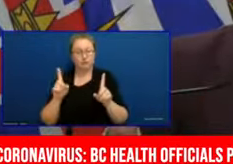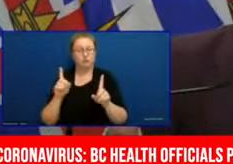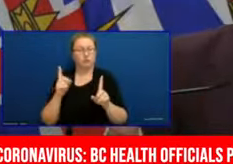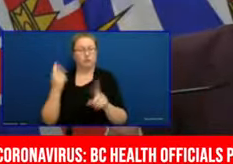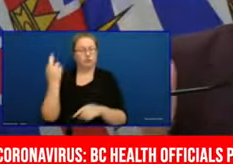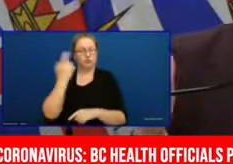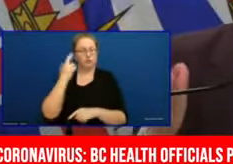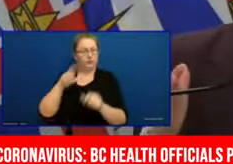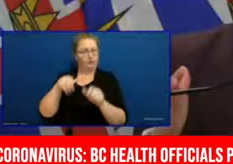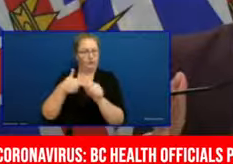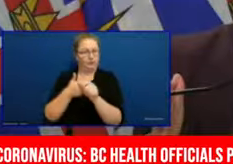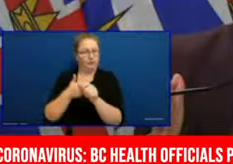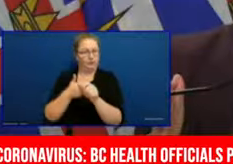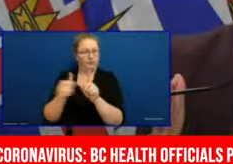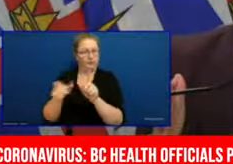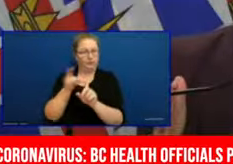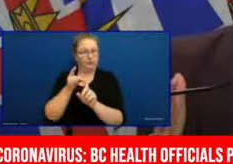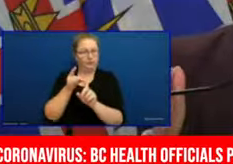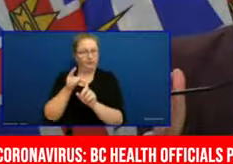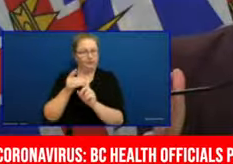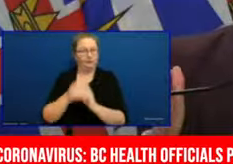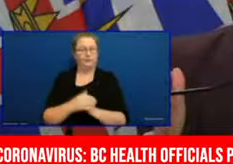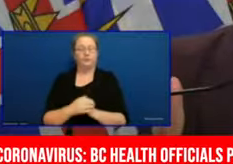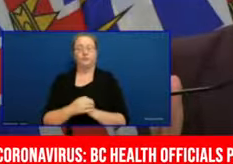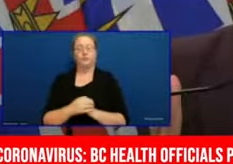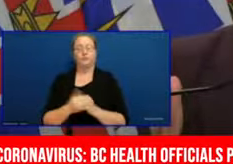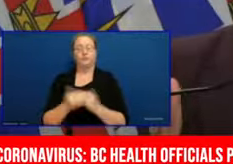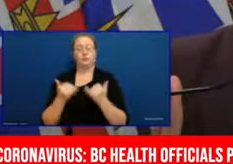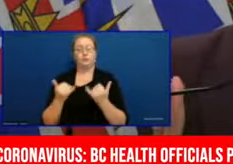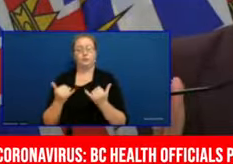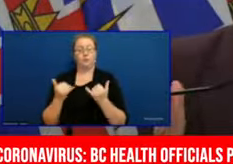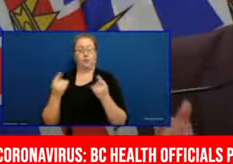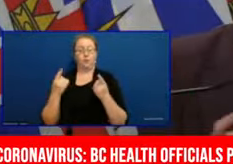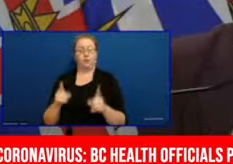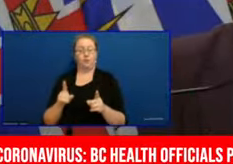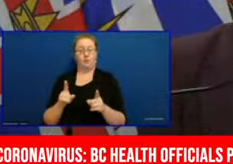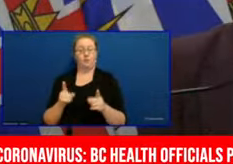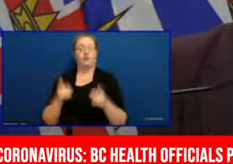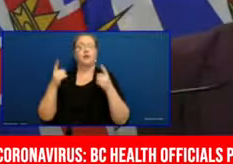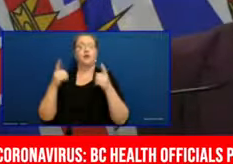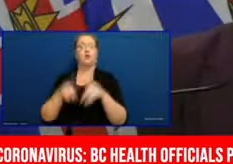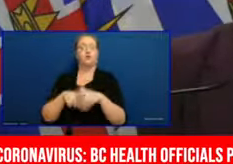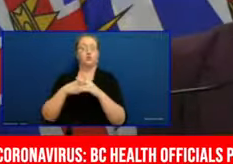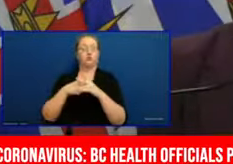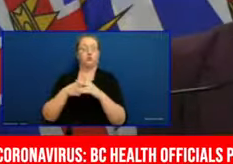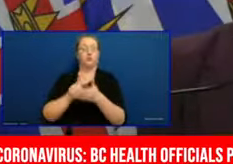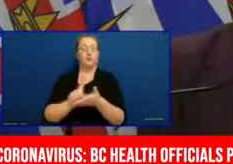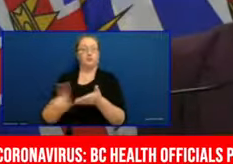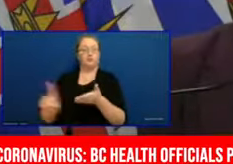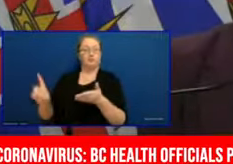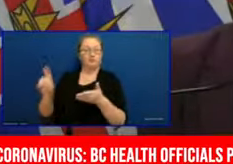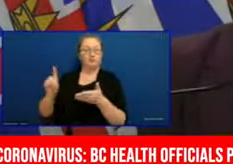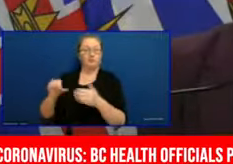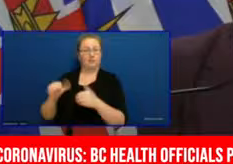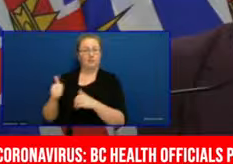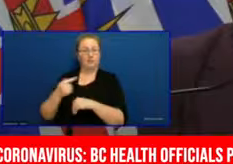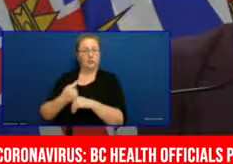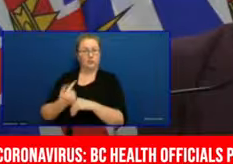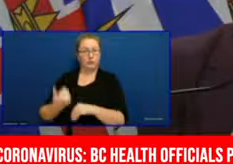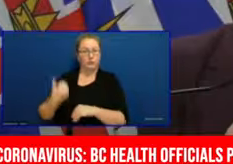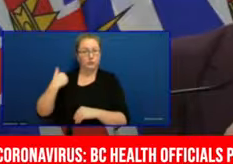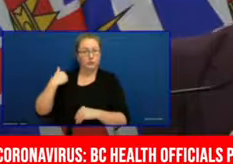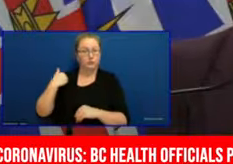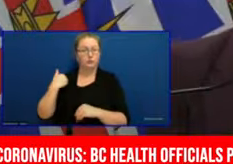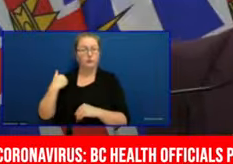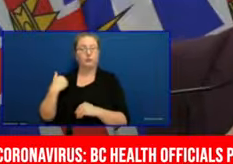issues. So, we're monitoring that. What's happening right now is a reflection of the last week to 10